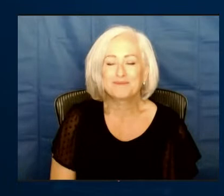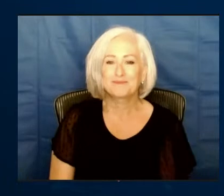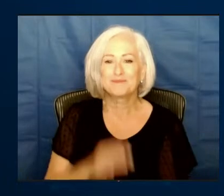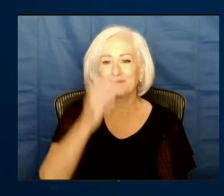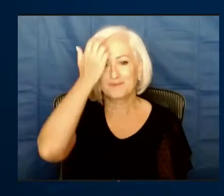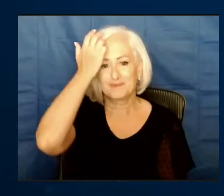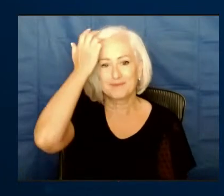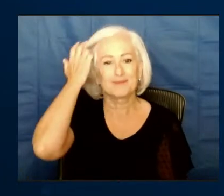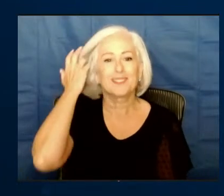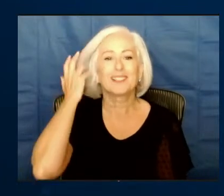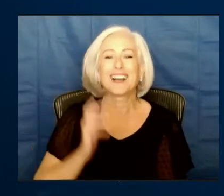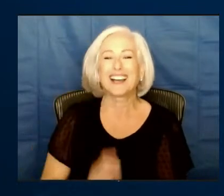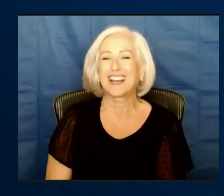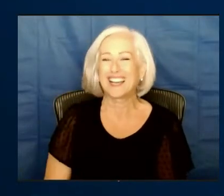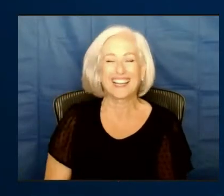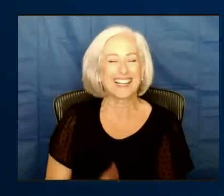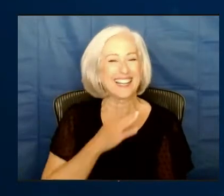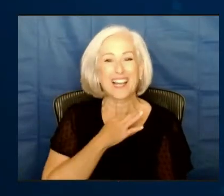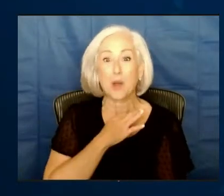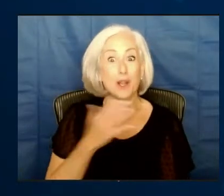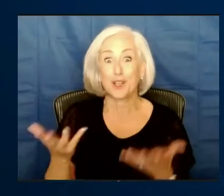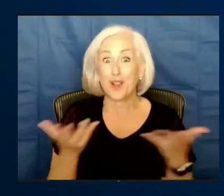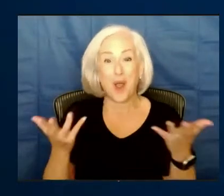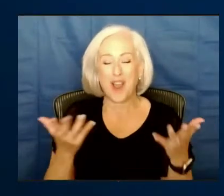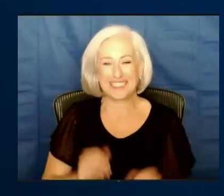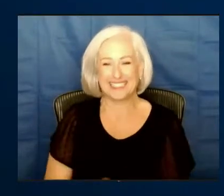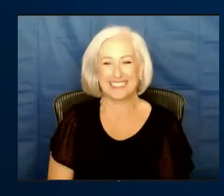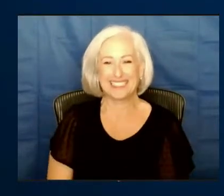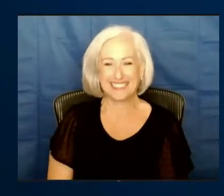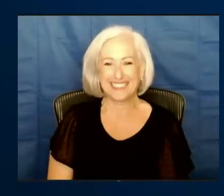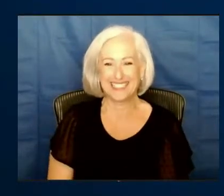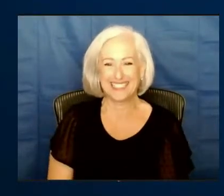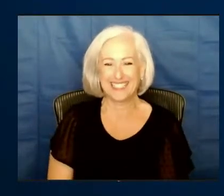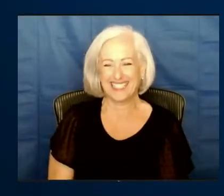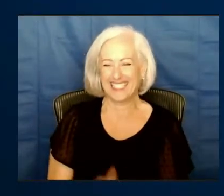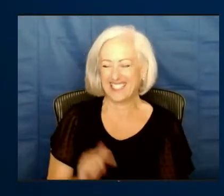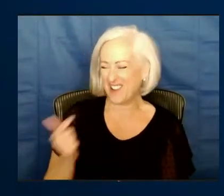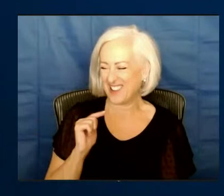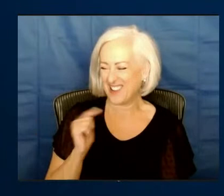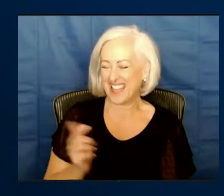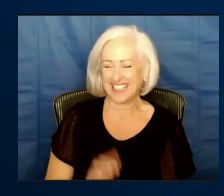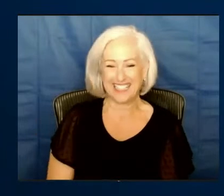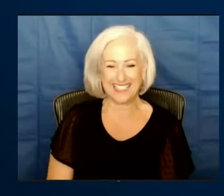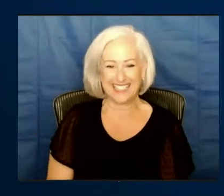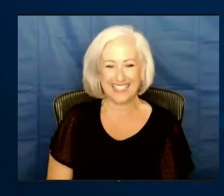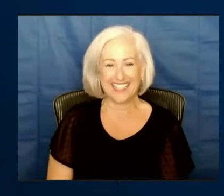I wonder. Yeah, Go. You go ahead.